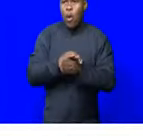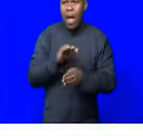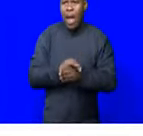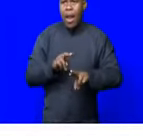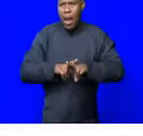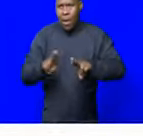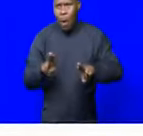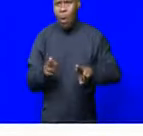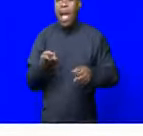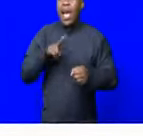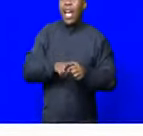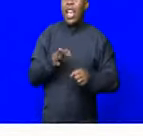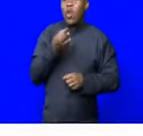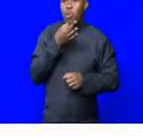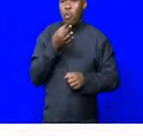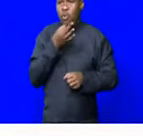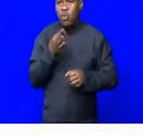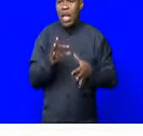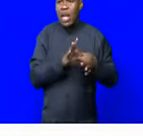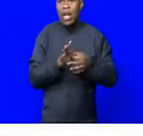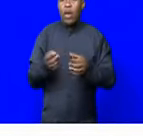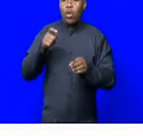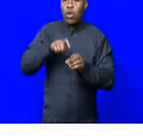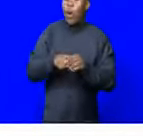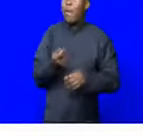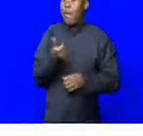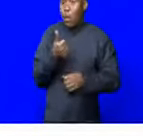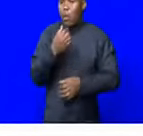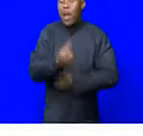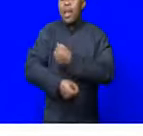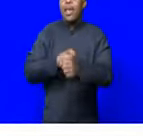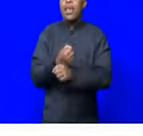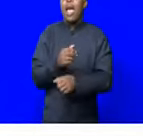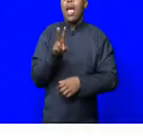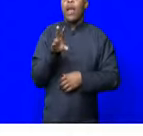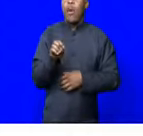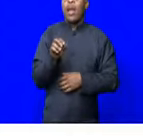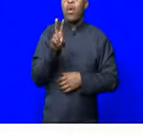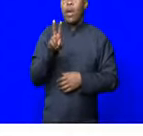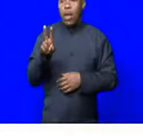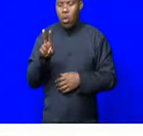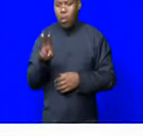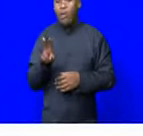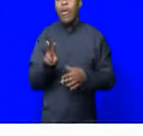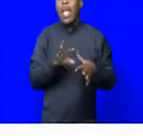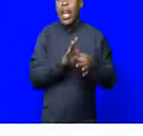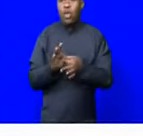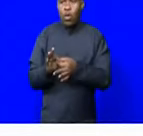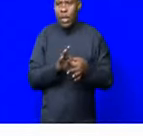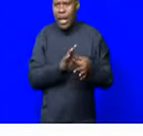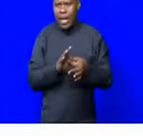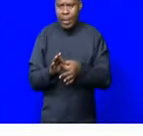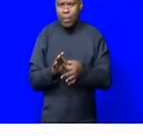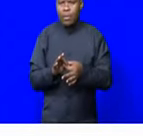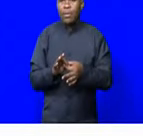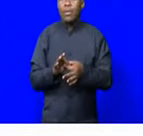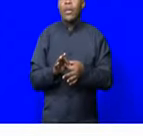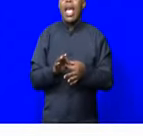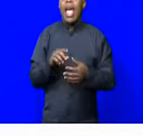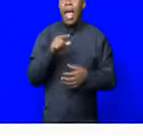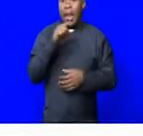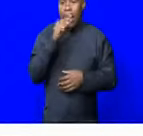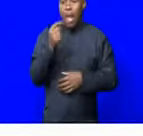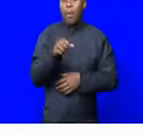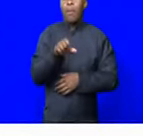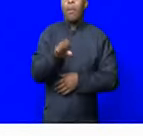tech as the 2022 SACA Congress to find a way or bearing where the SACOs